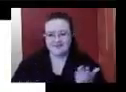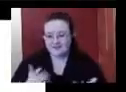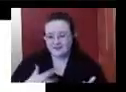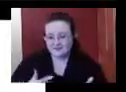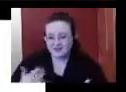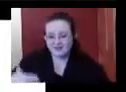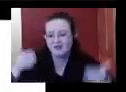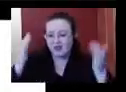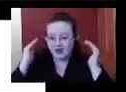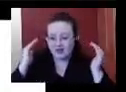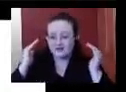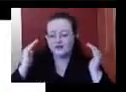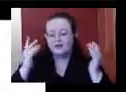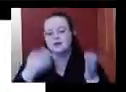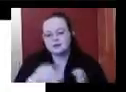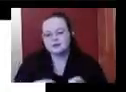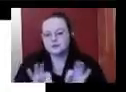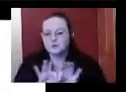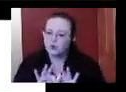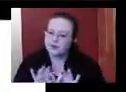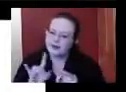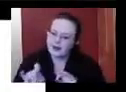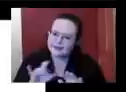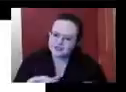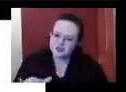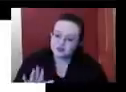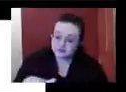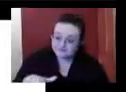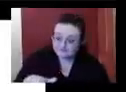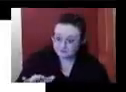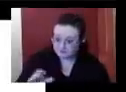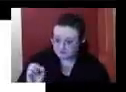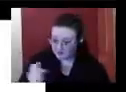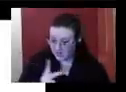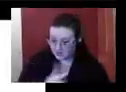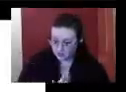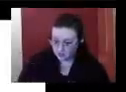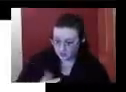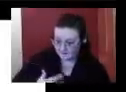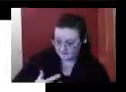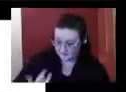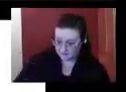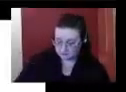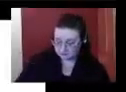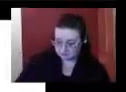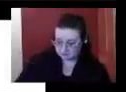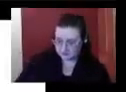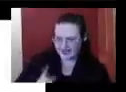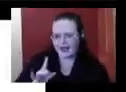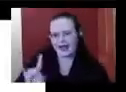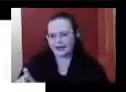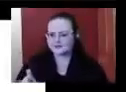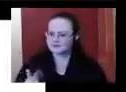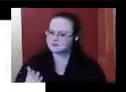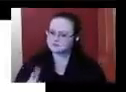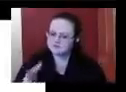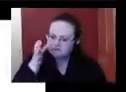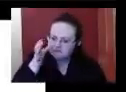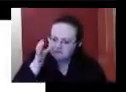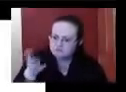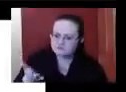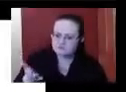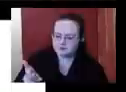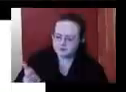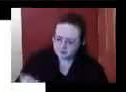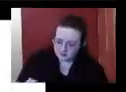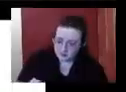talk to your children about how they're feeling about going back to school. Listen to what they have to say and reach out for help if you